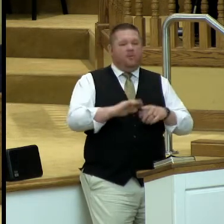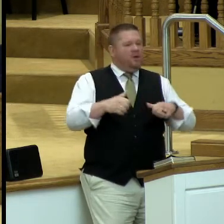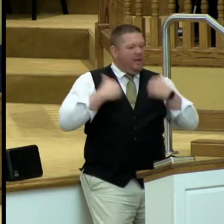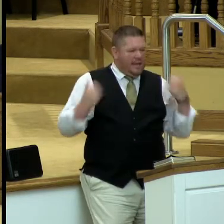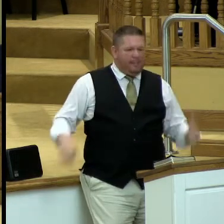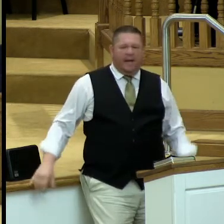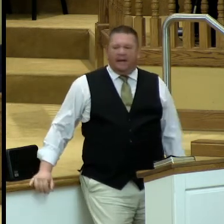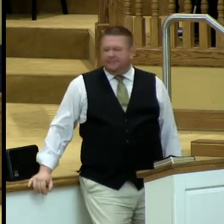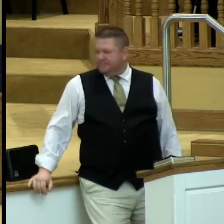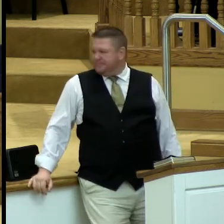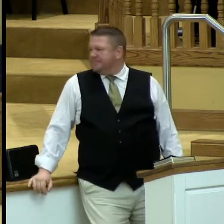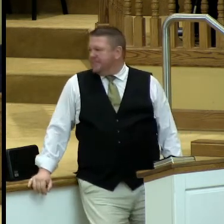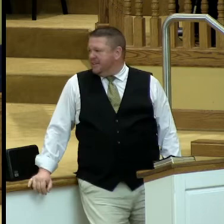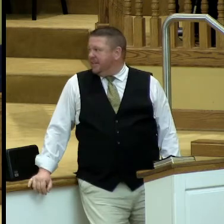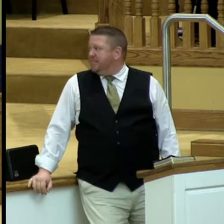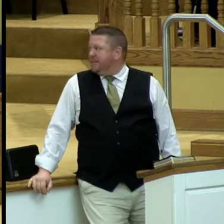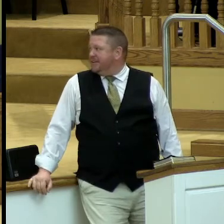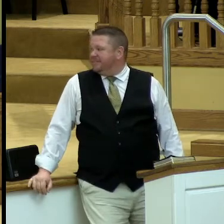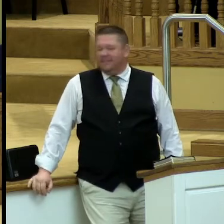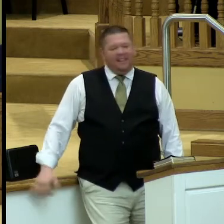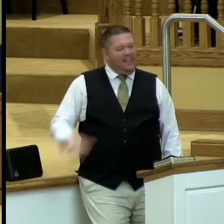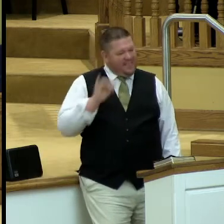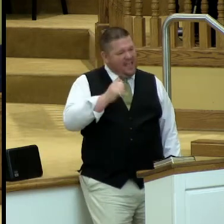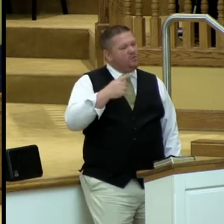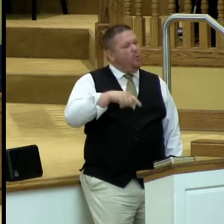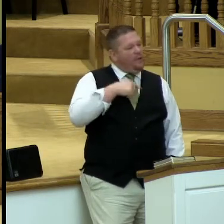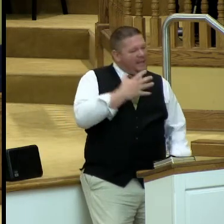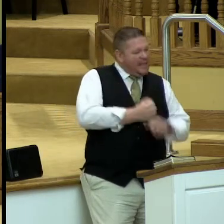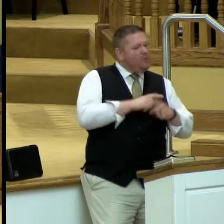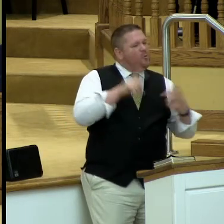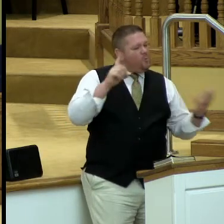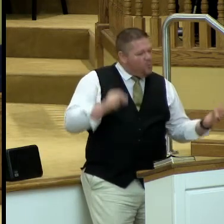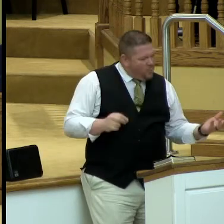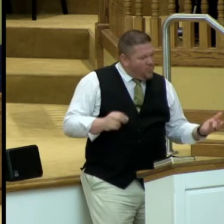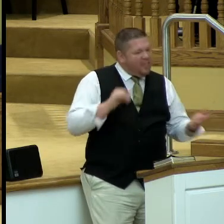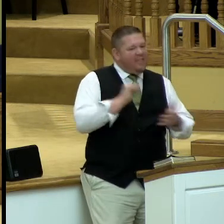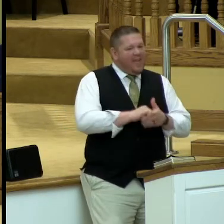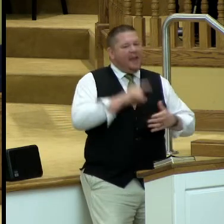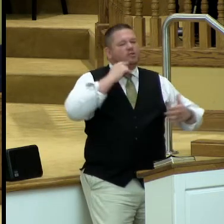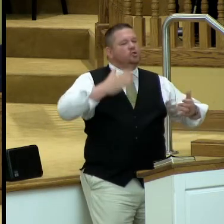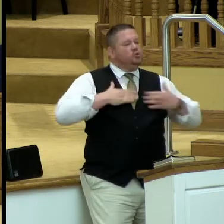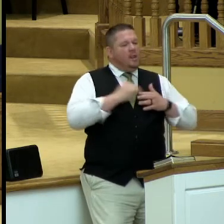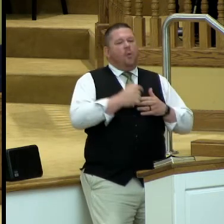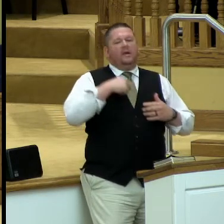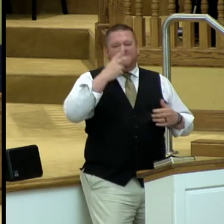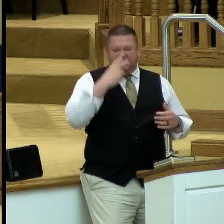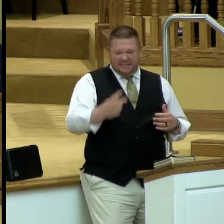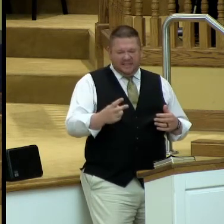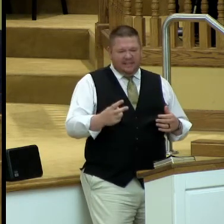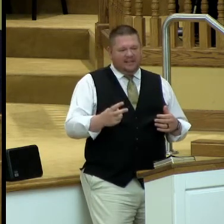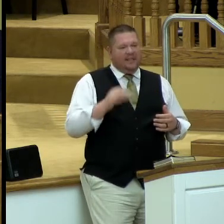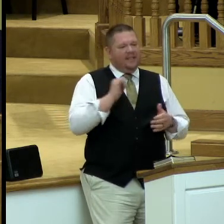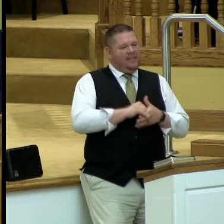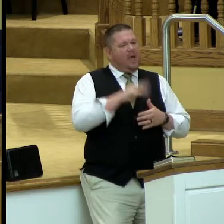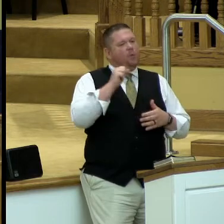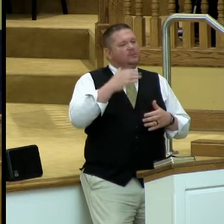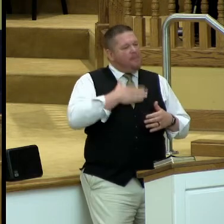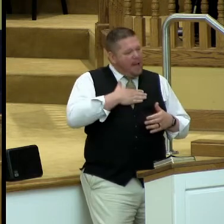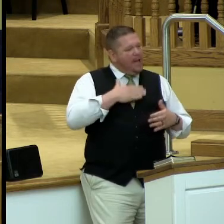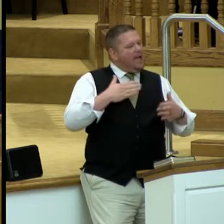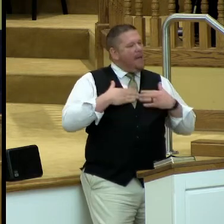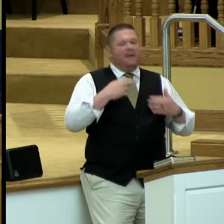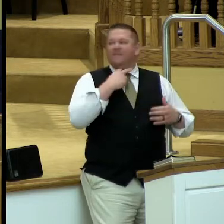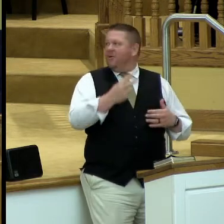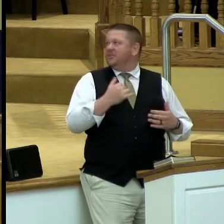happen in your life. Amen. That's what we get to do. That's the joy that we see. That was my